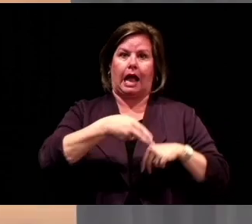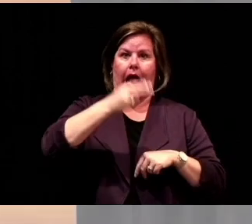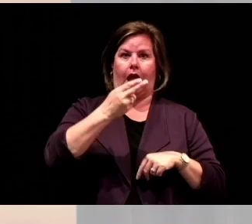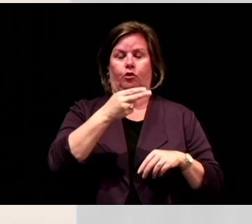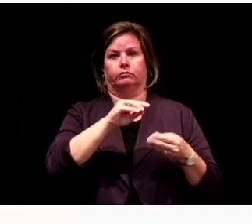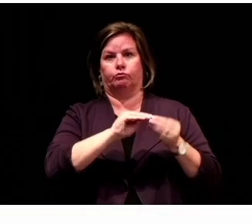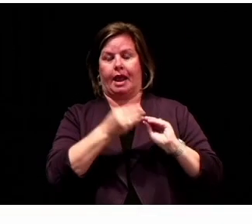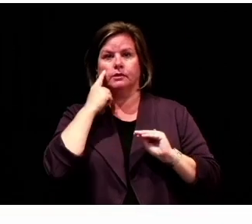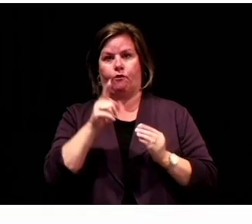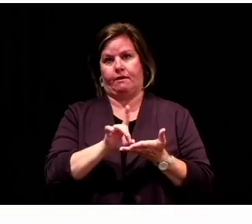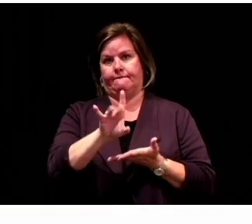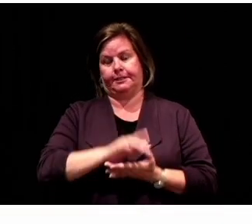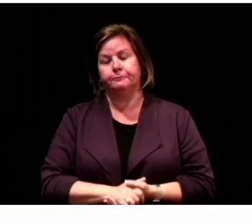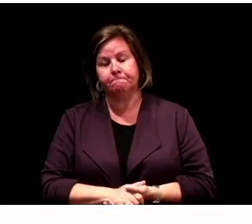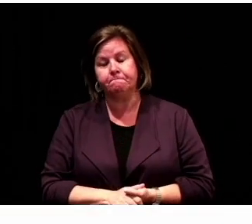1 in